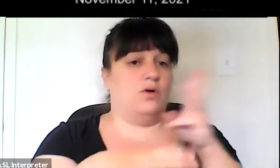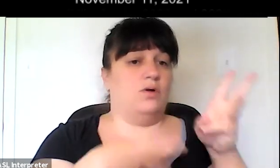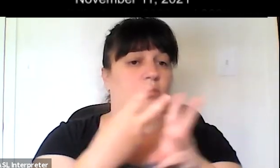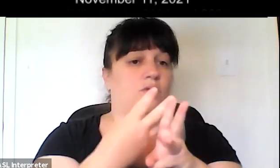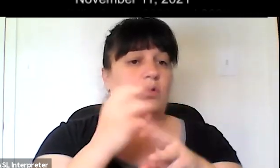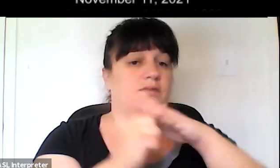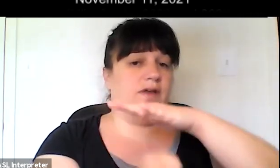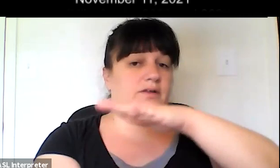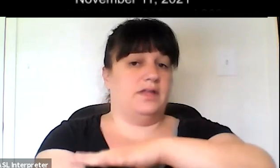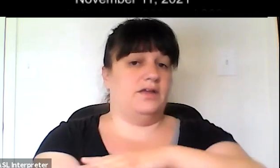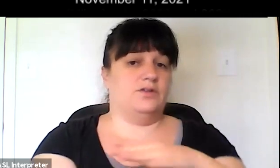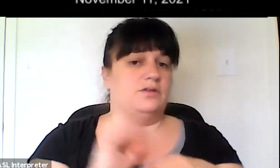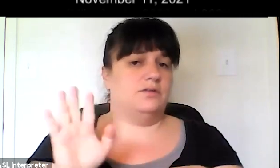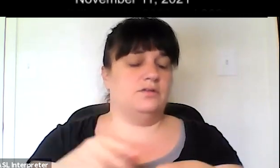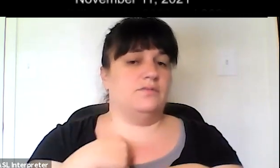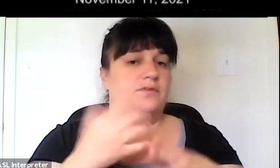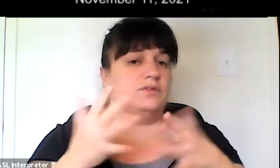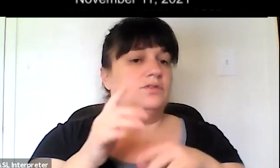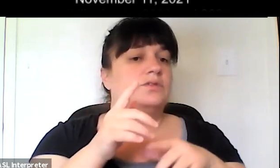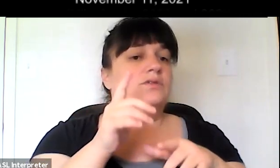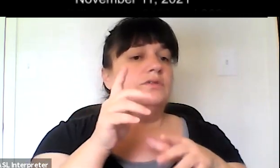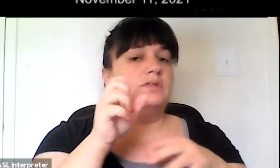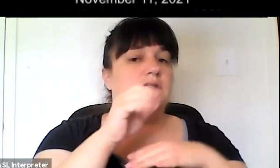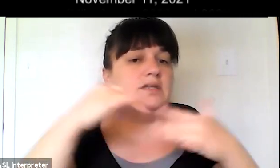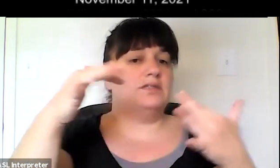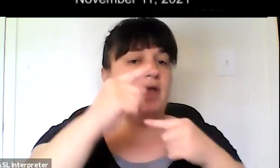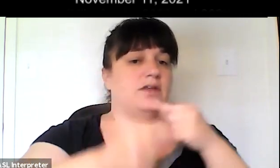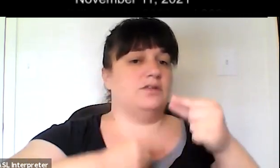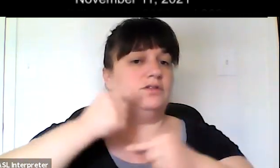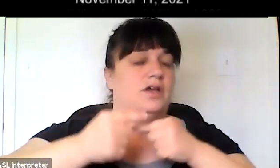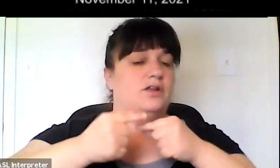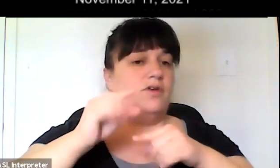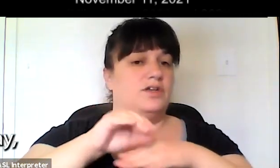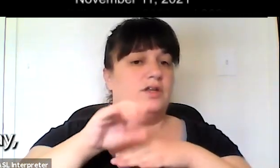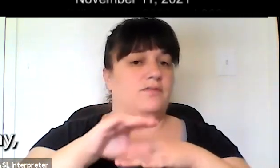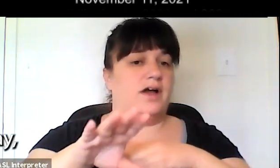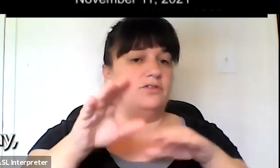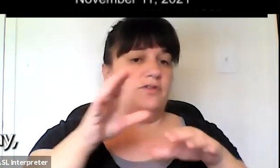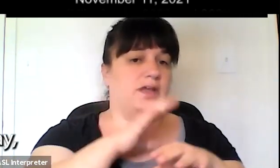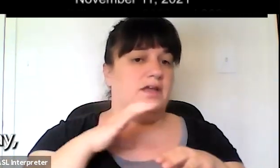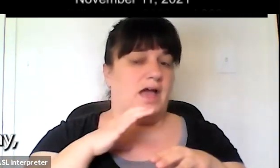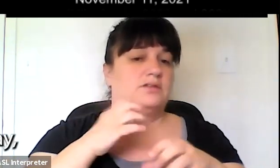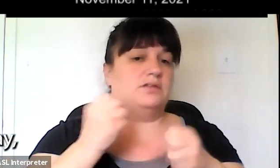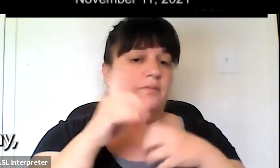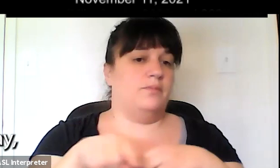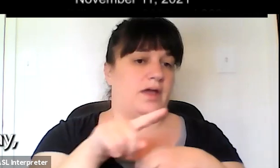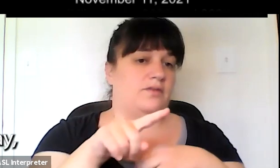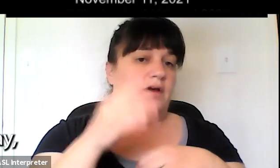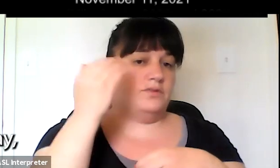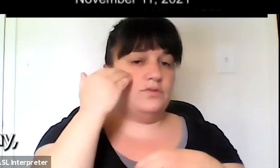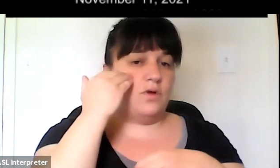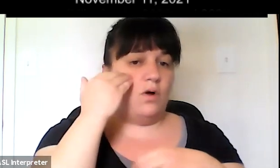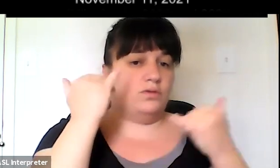Foundation and also the Space Generation Advisory Council, which many of us are aware